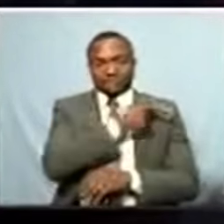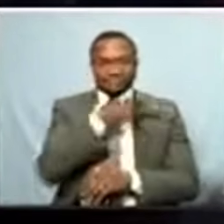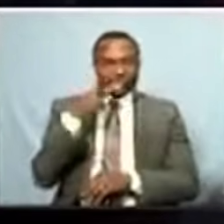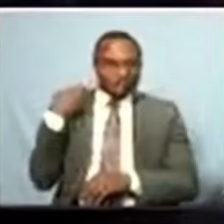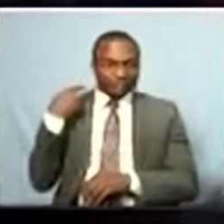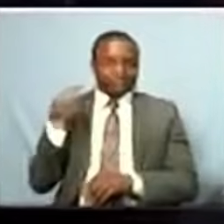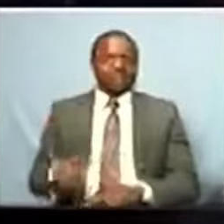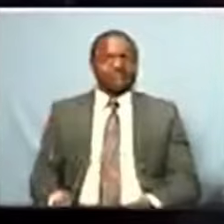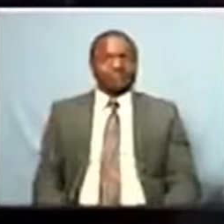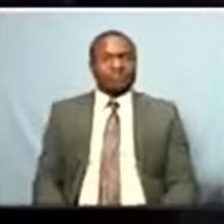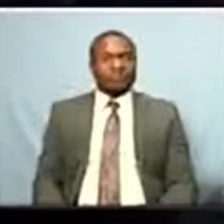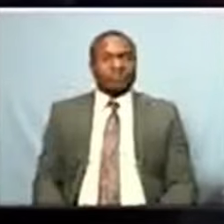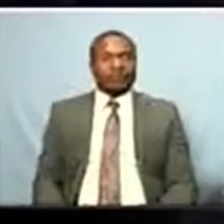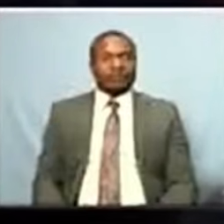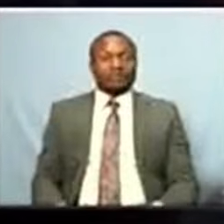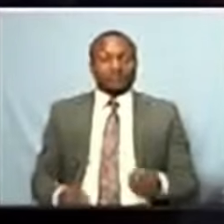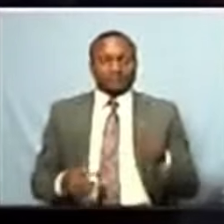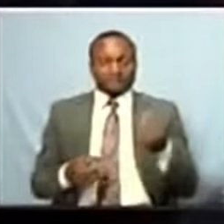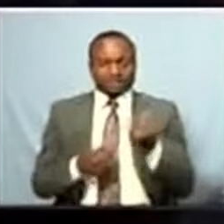and the term.